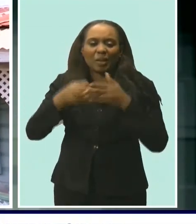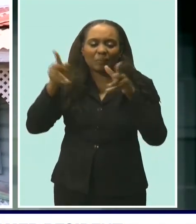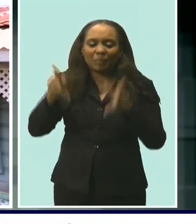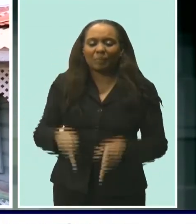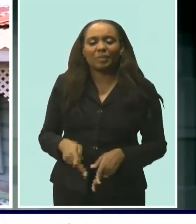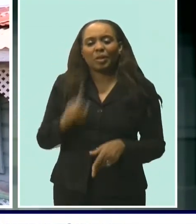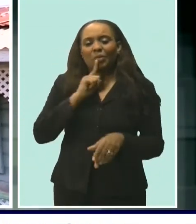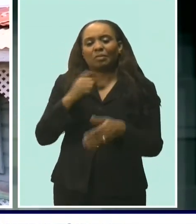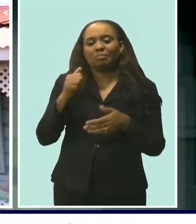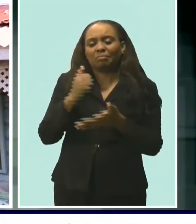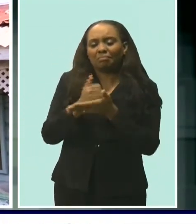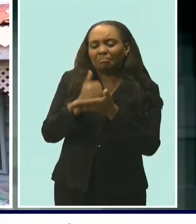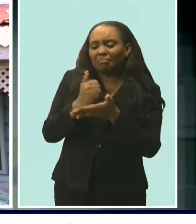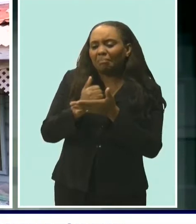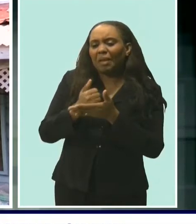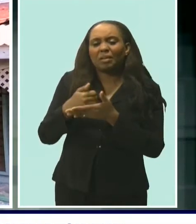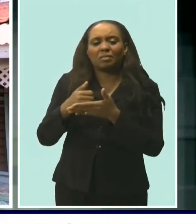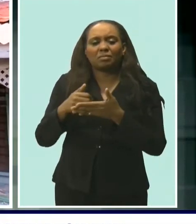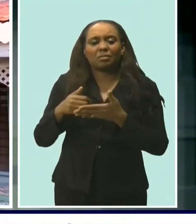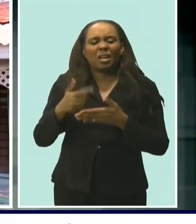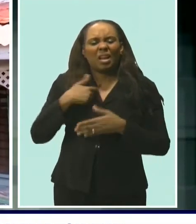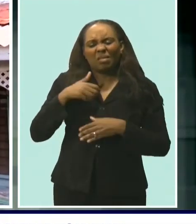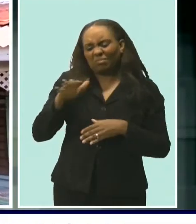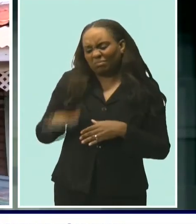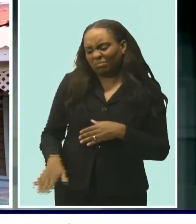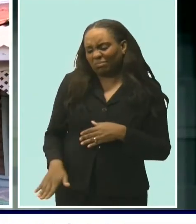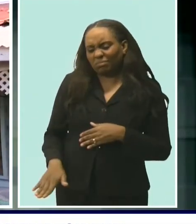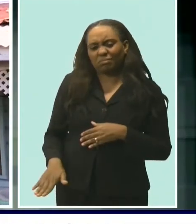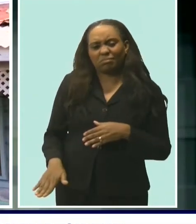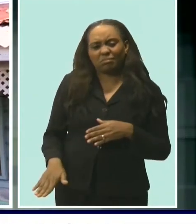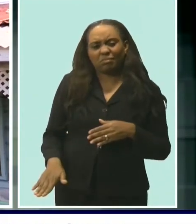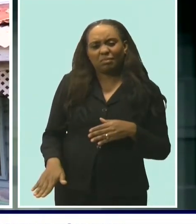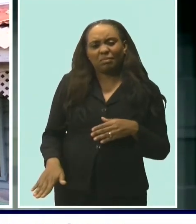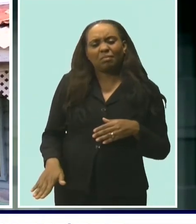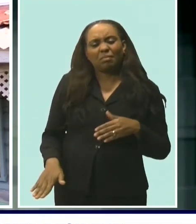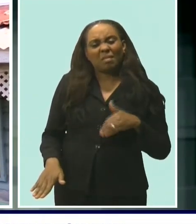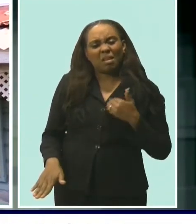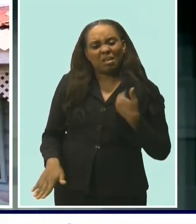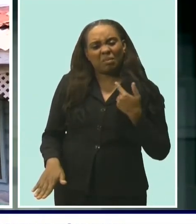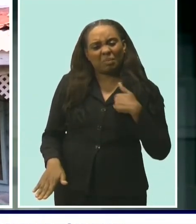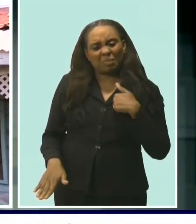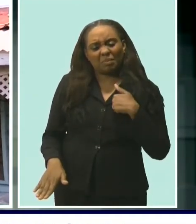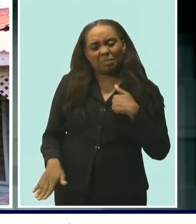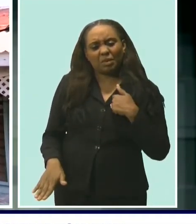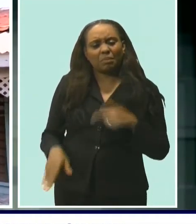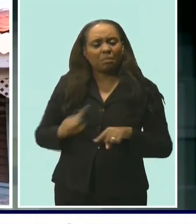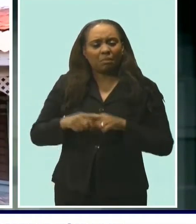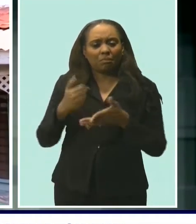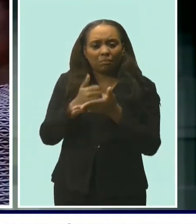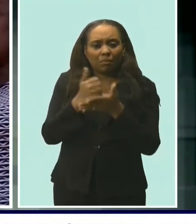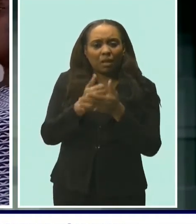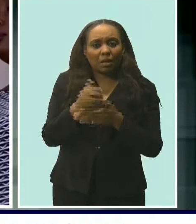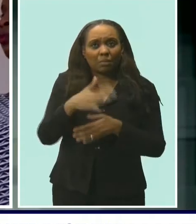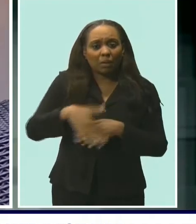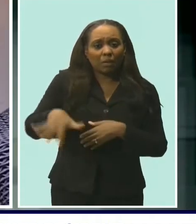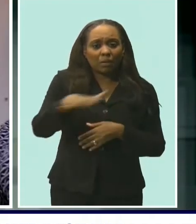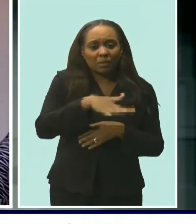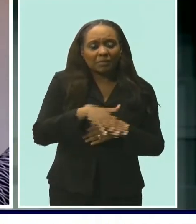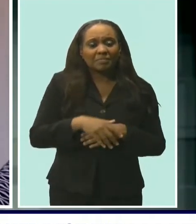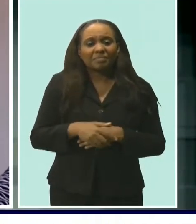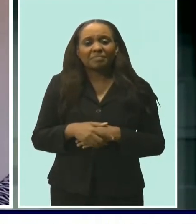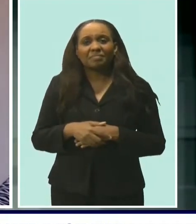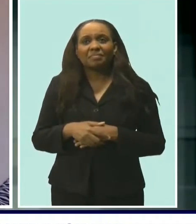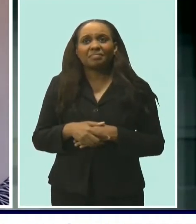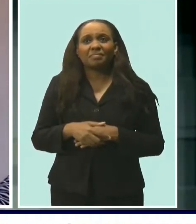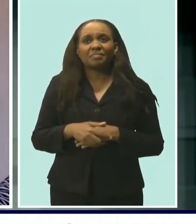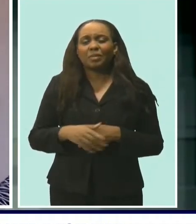our community. I was young at the time when he was Prime Minister, but he was really good to everybody in the neighborhood. He was a very, very